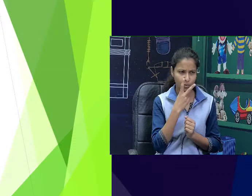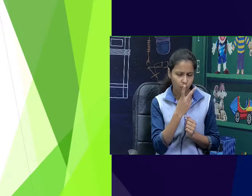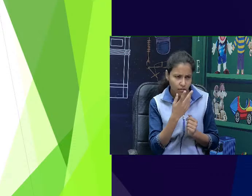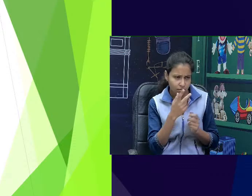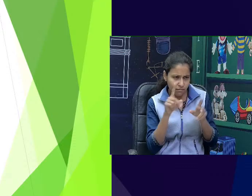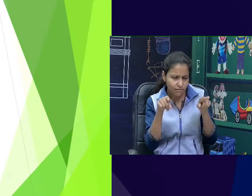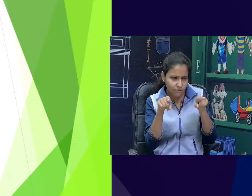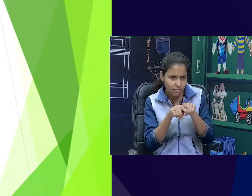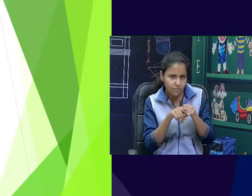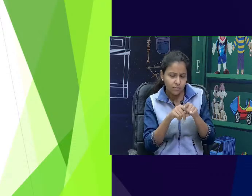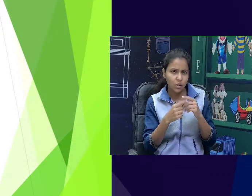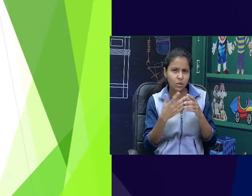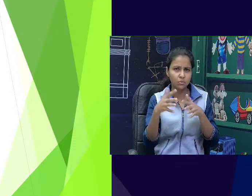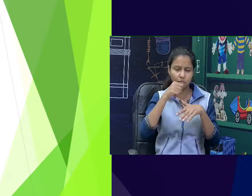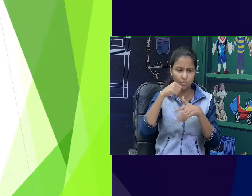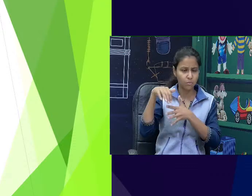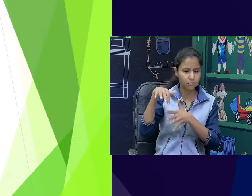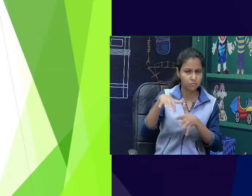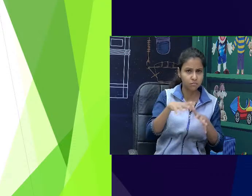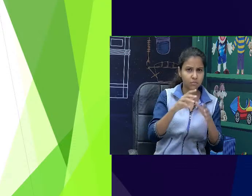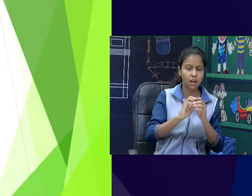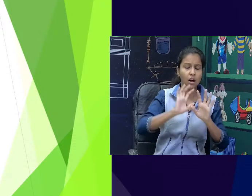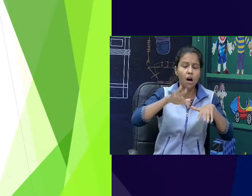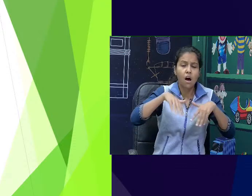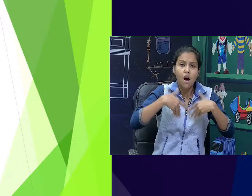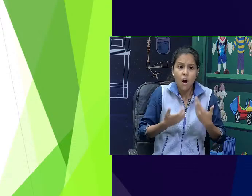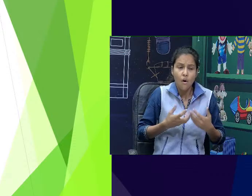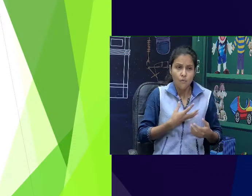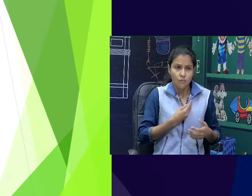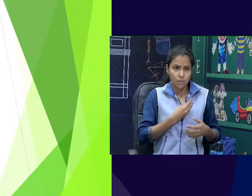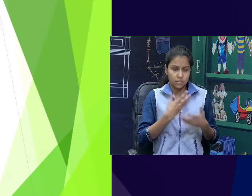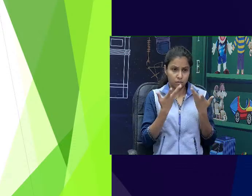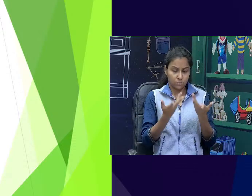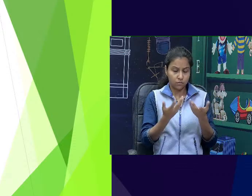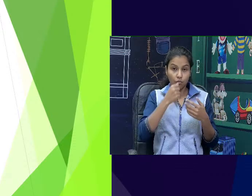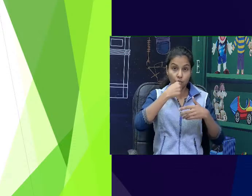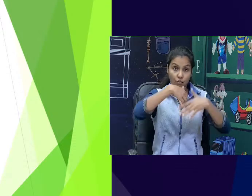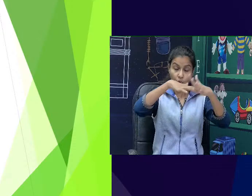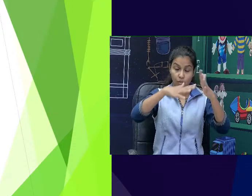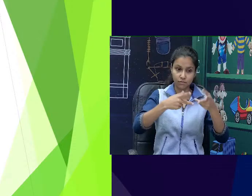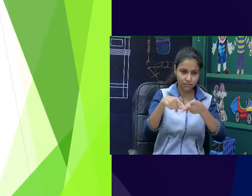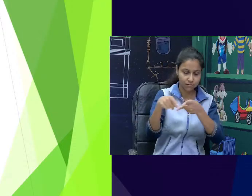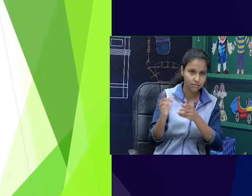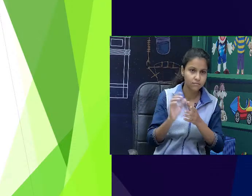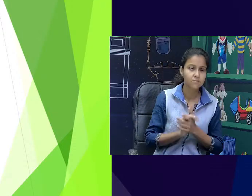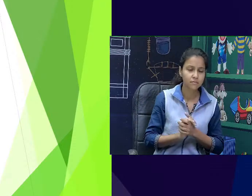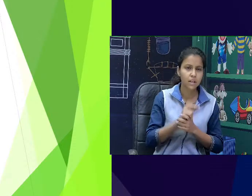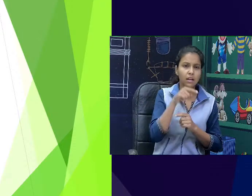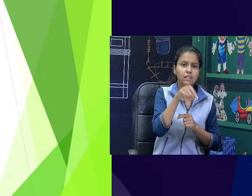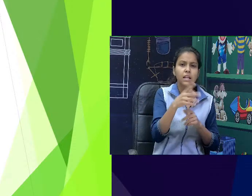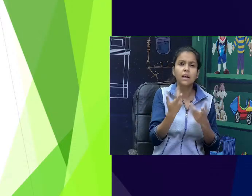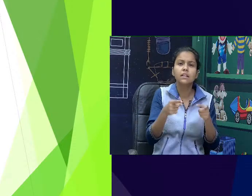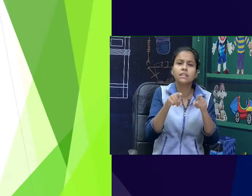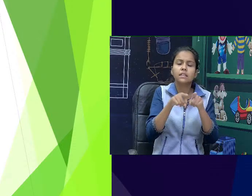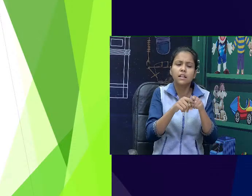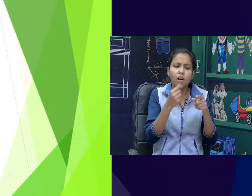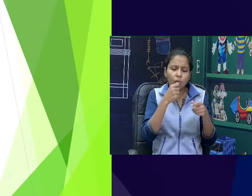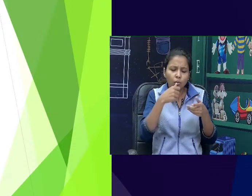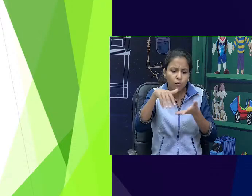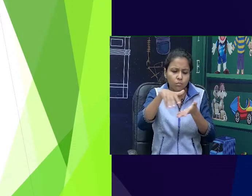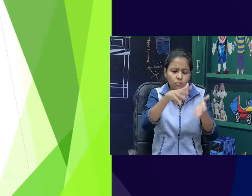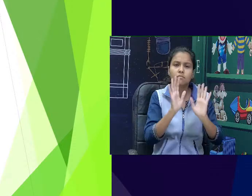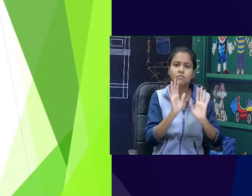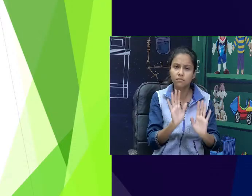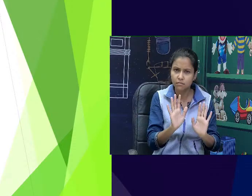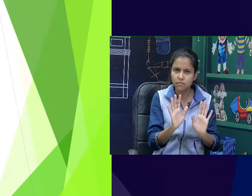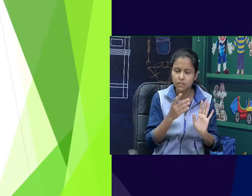swept him, and then he realized how fearful he was from water. Okay. That day he realized that